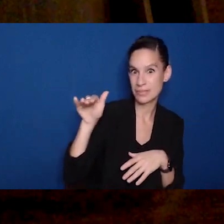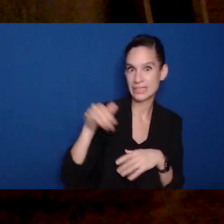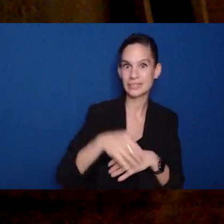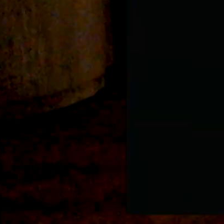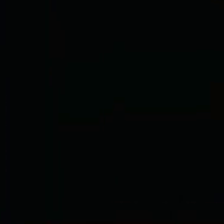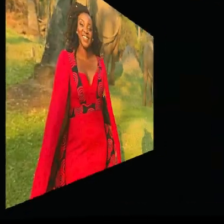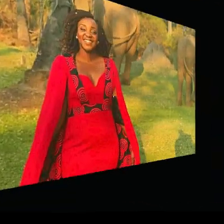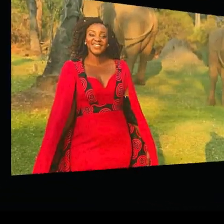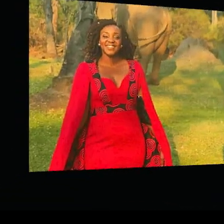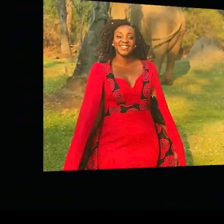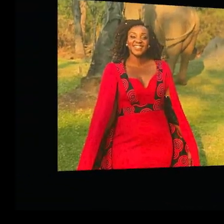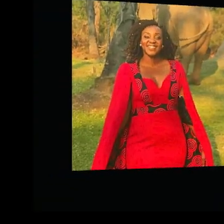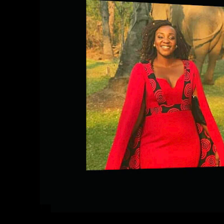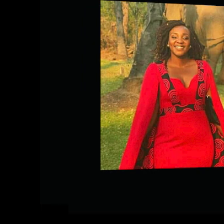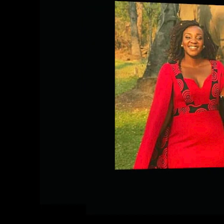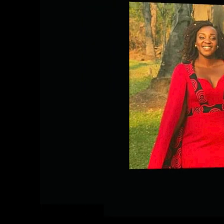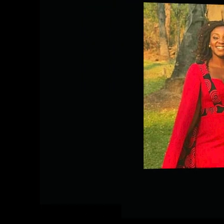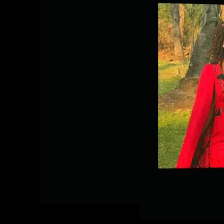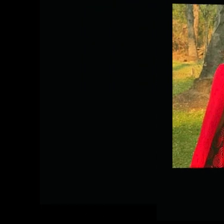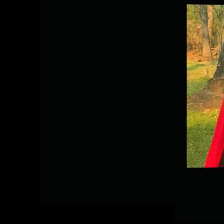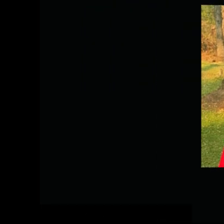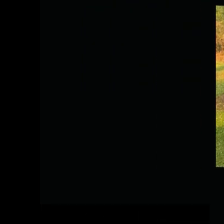Africa.